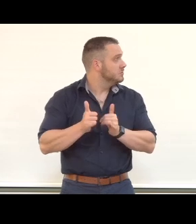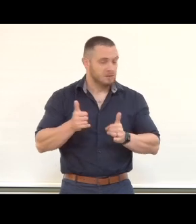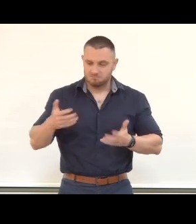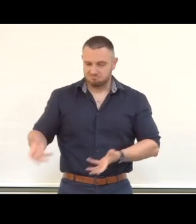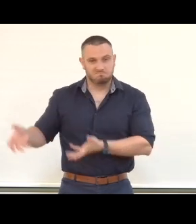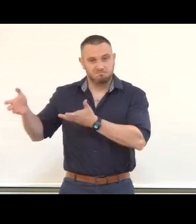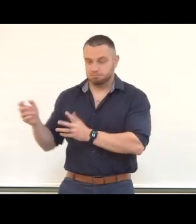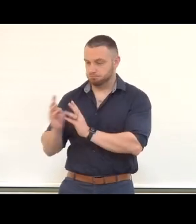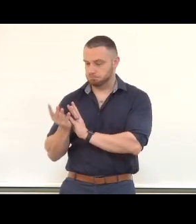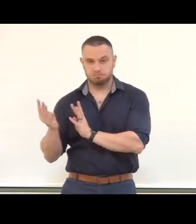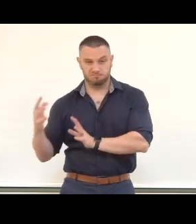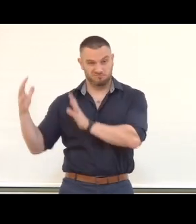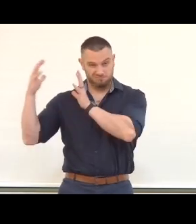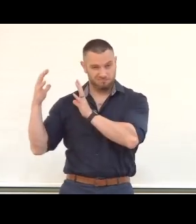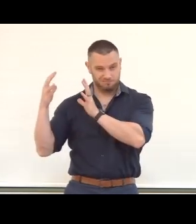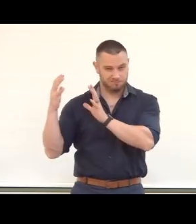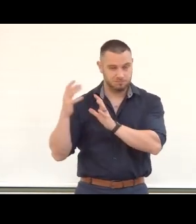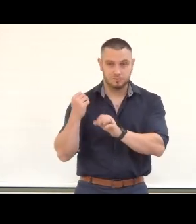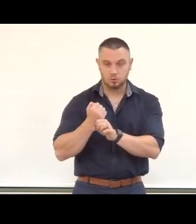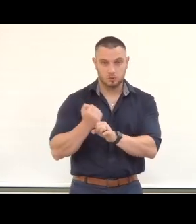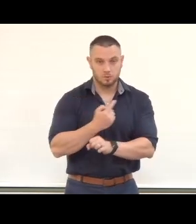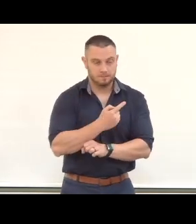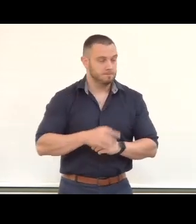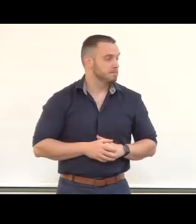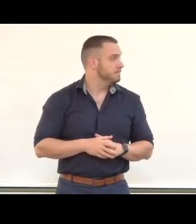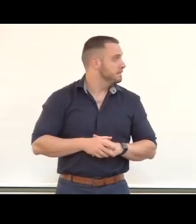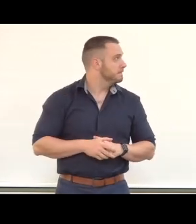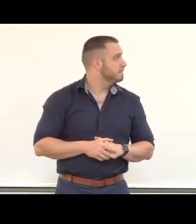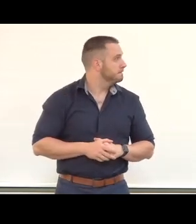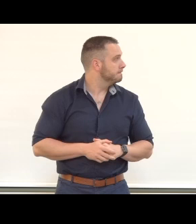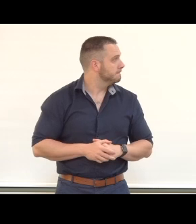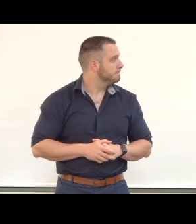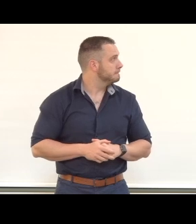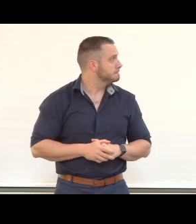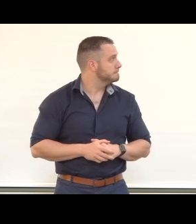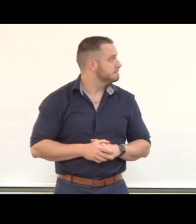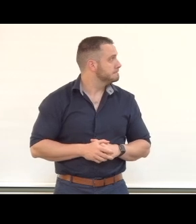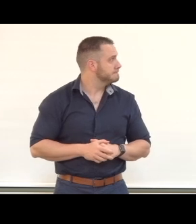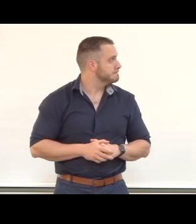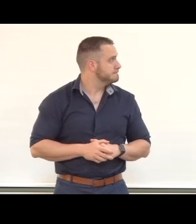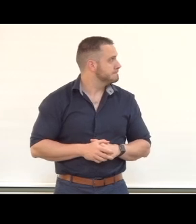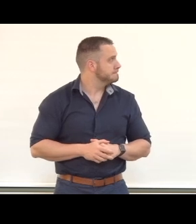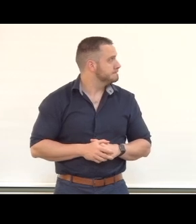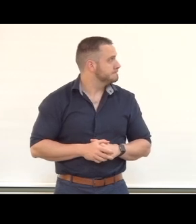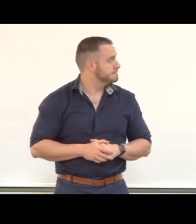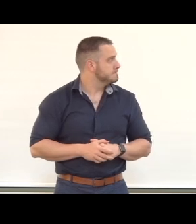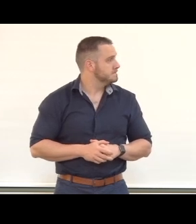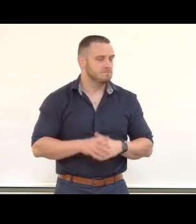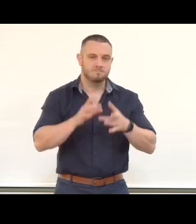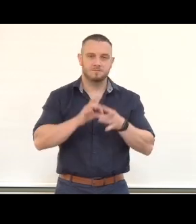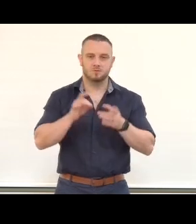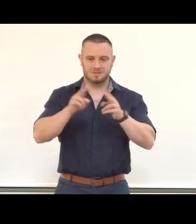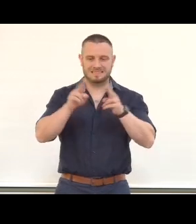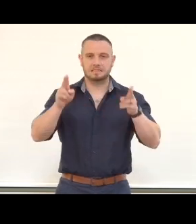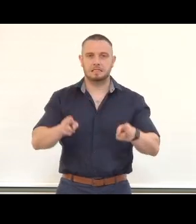carry all hands, or like gather all hands you can get and haul stuff up. That's part of the Hortory Space greenhouse tent that we're